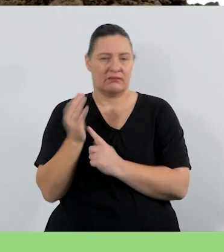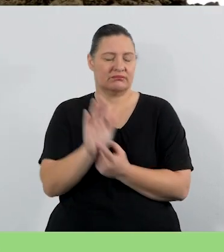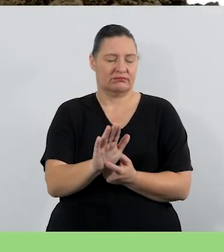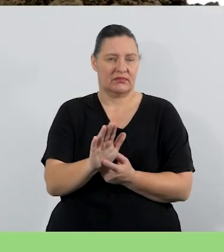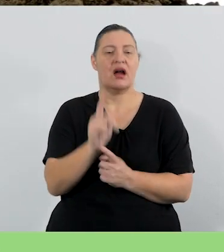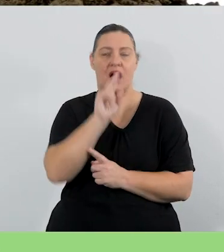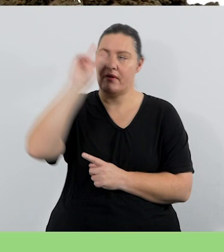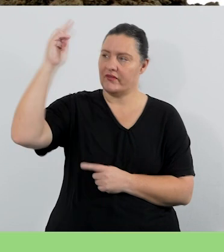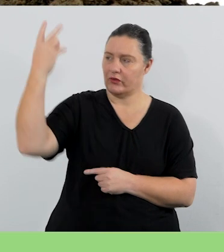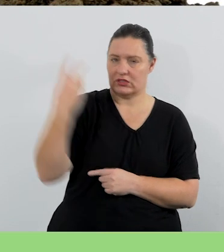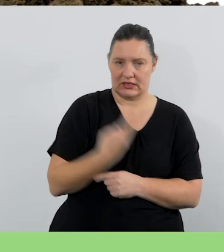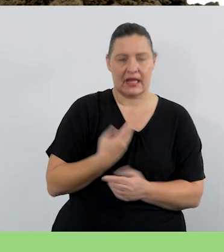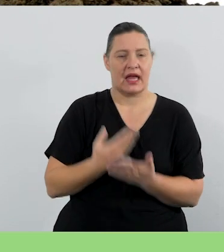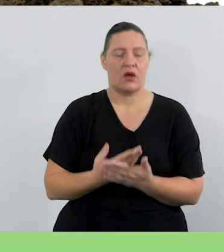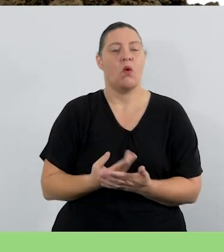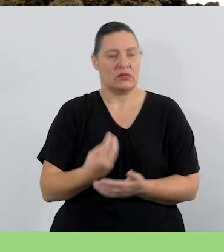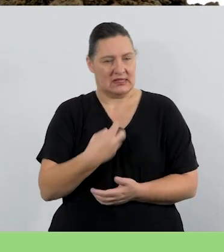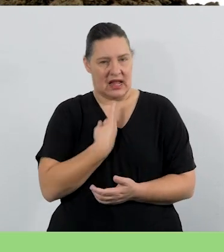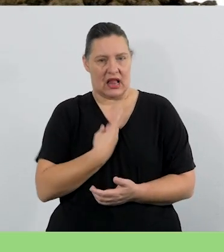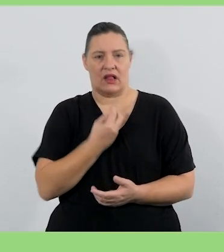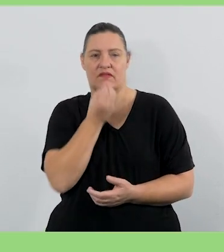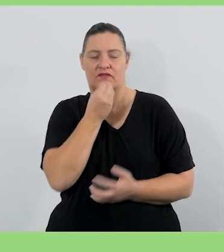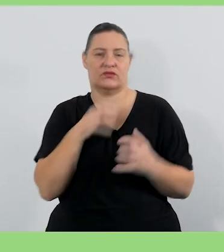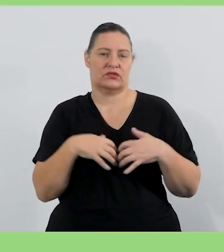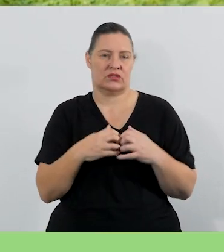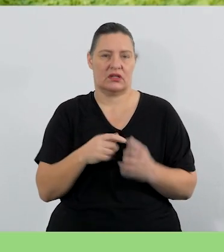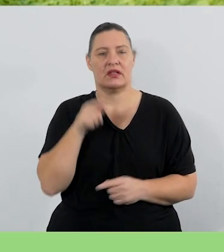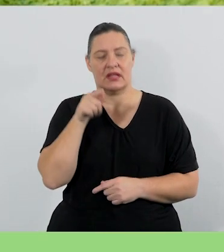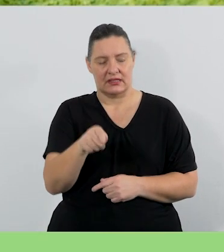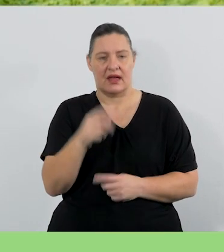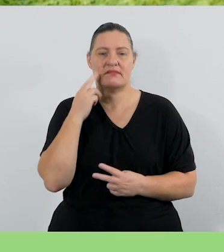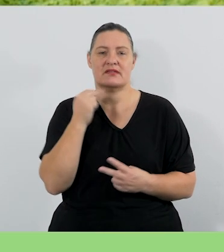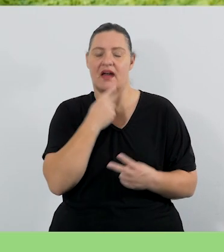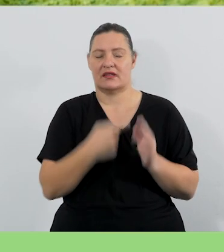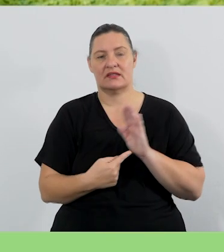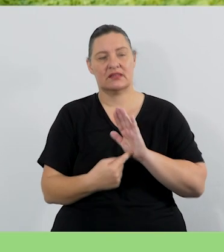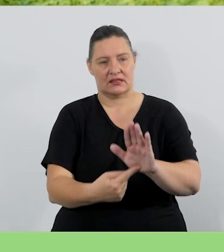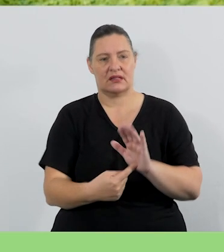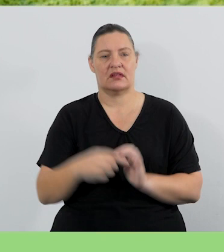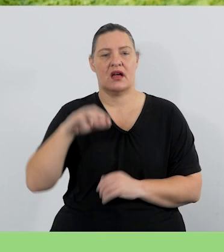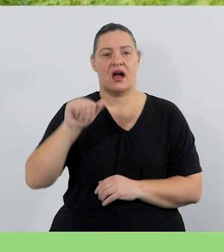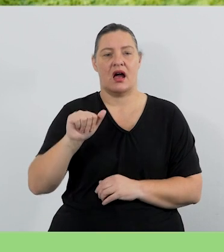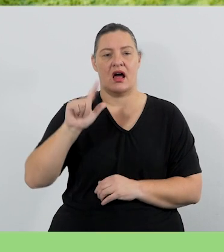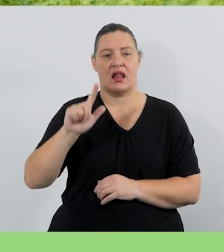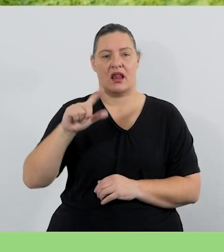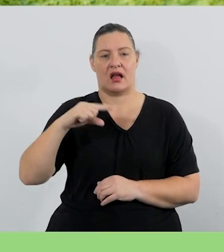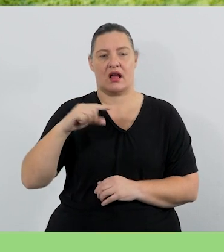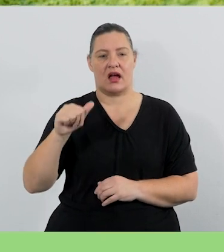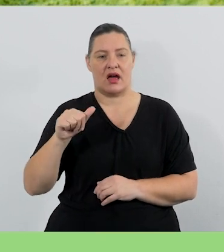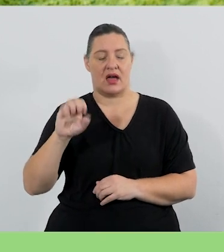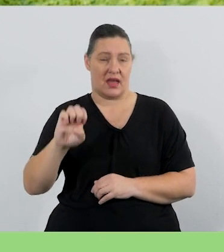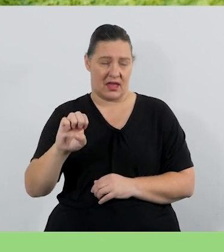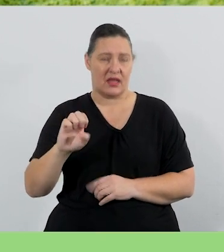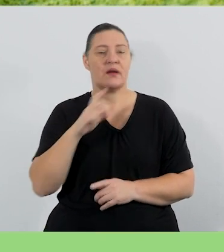that can photosynthesize or make its own food. And then we have a nice example of an algae, which we